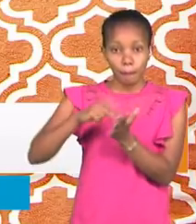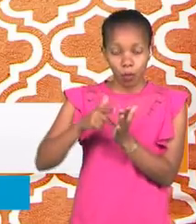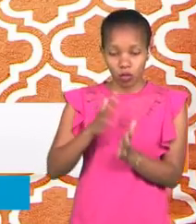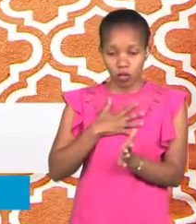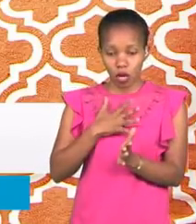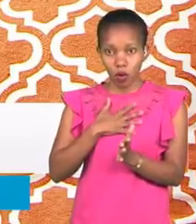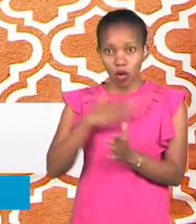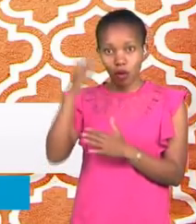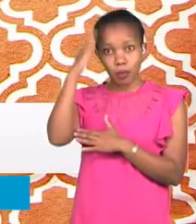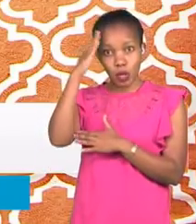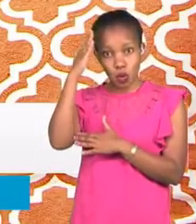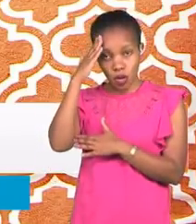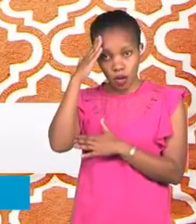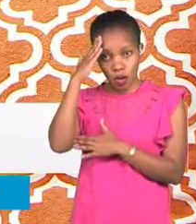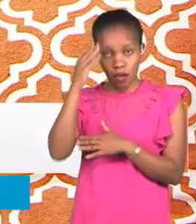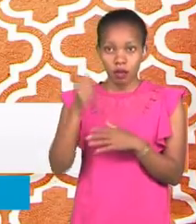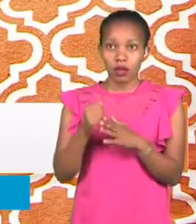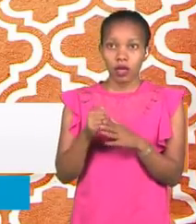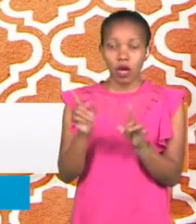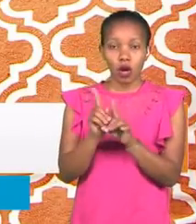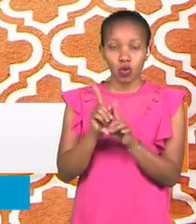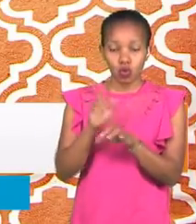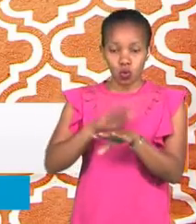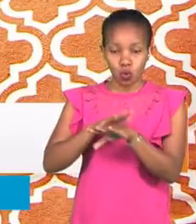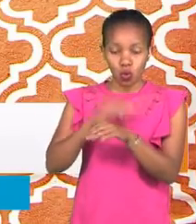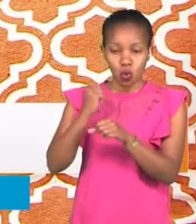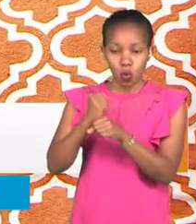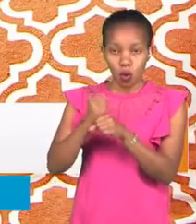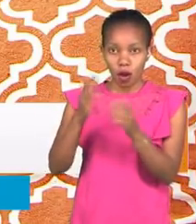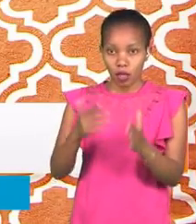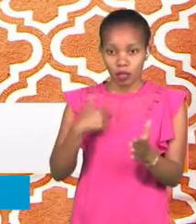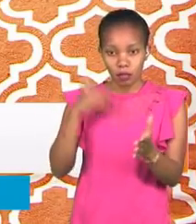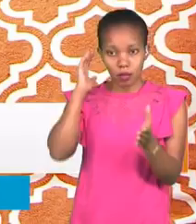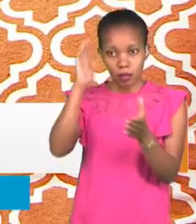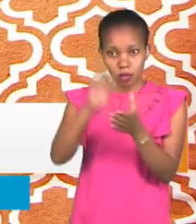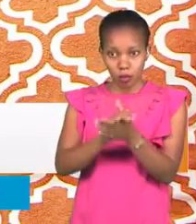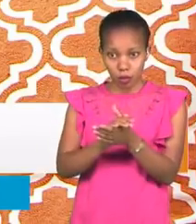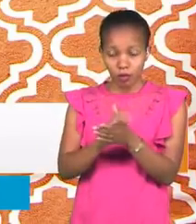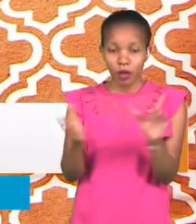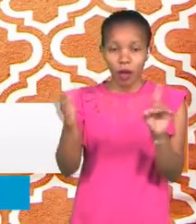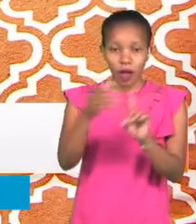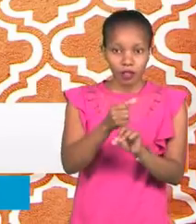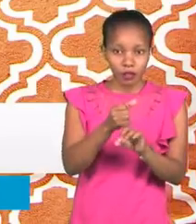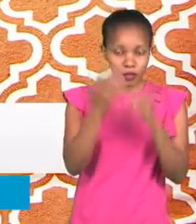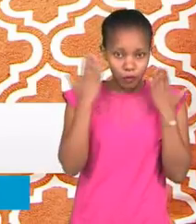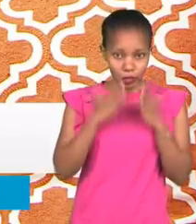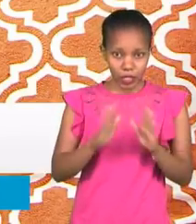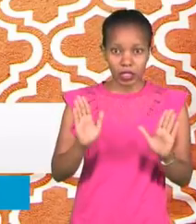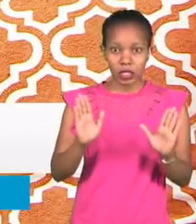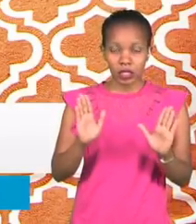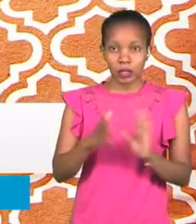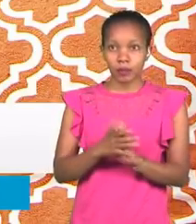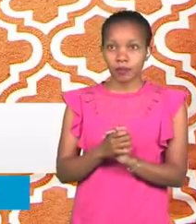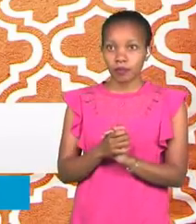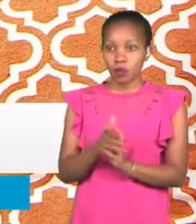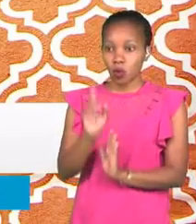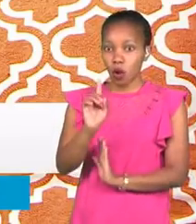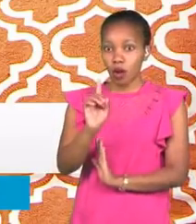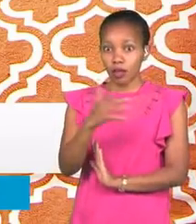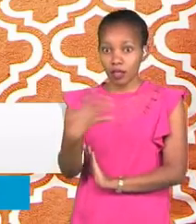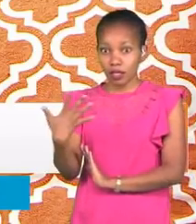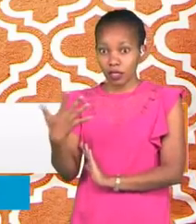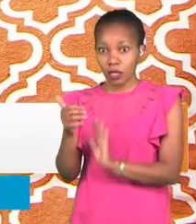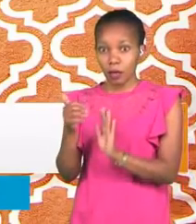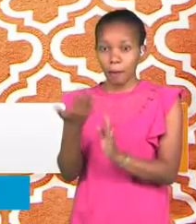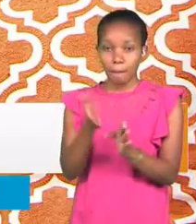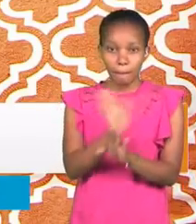to be known on the ground, to be good workers. And actually, I believe we have achieved that. Absolutely. And one of the things,